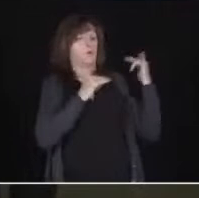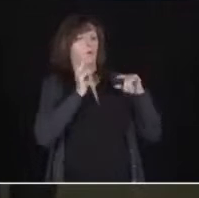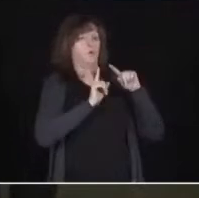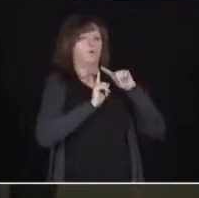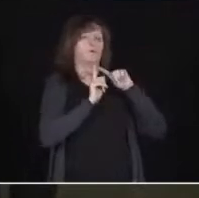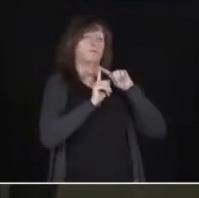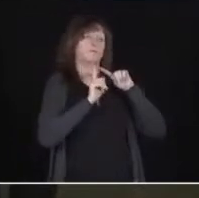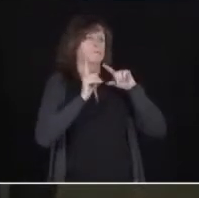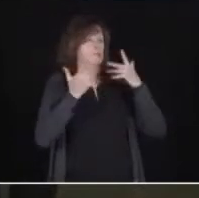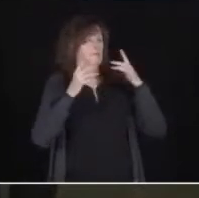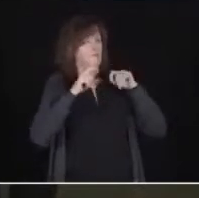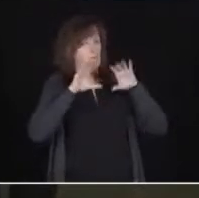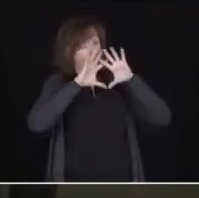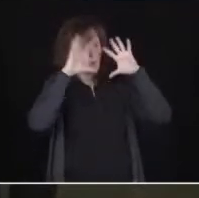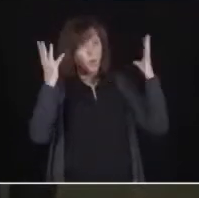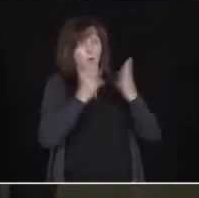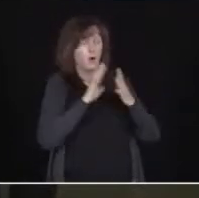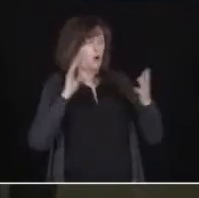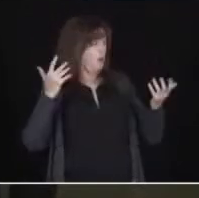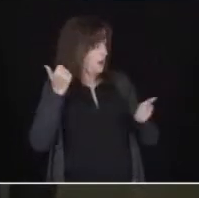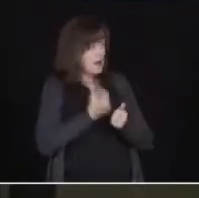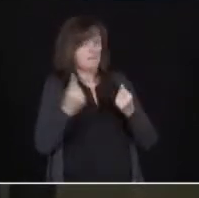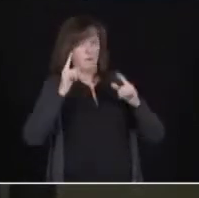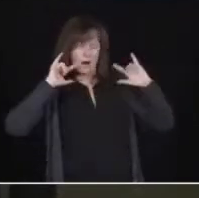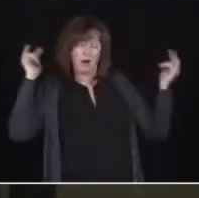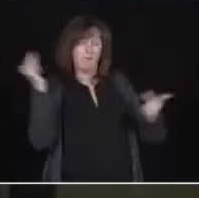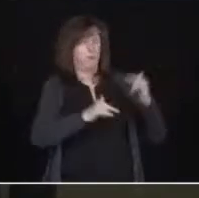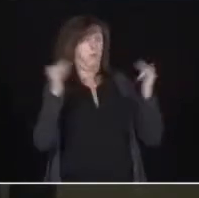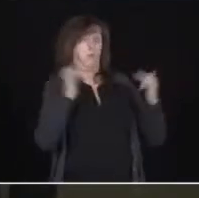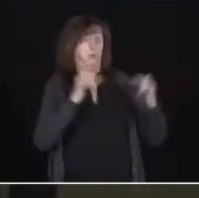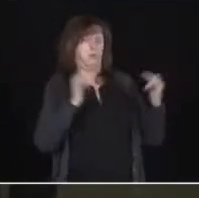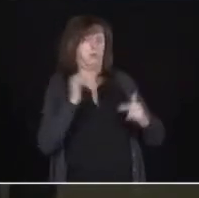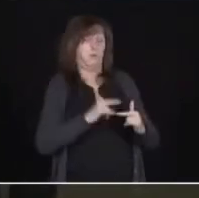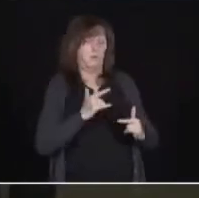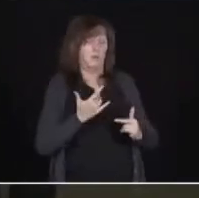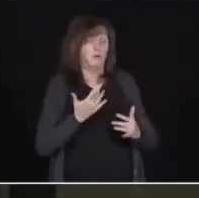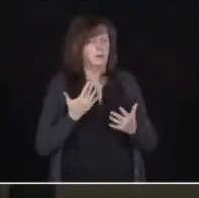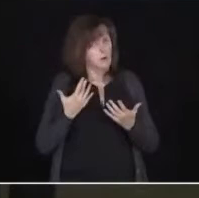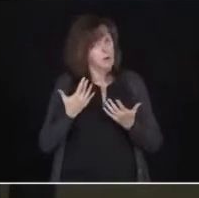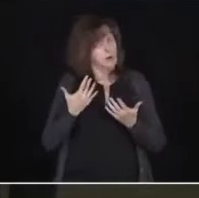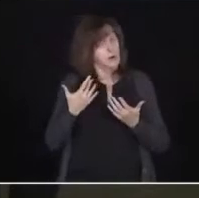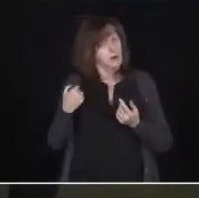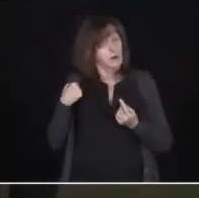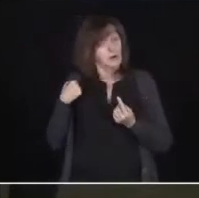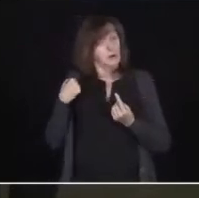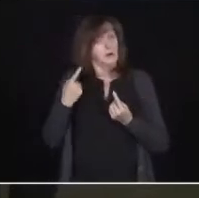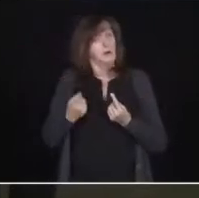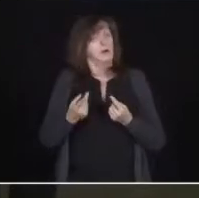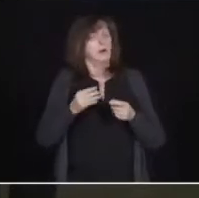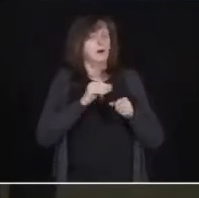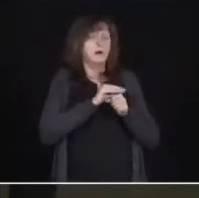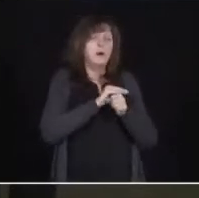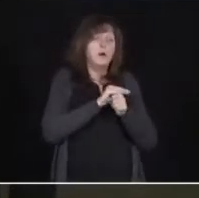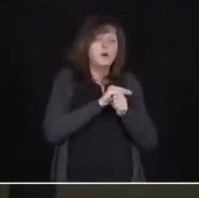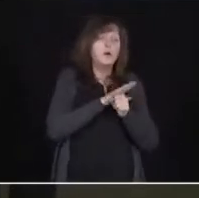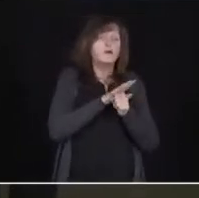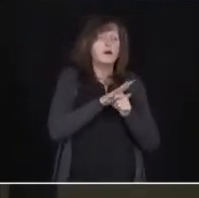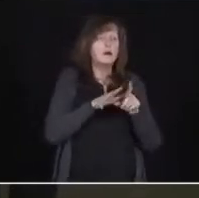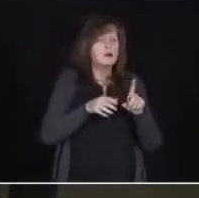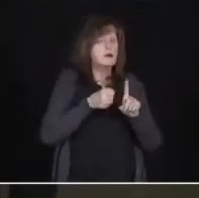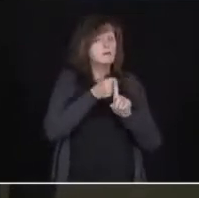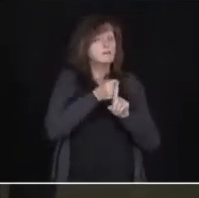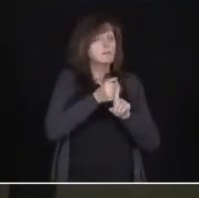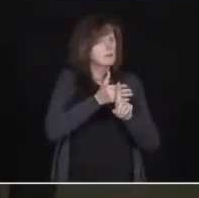in Toronto, but I've been on this from day one of this pandemic. We should be testing people right as soon as they get off that plane. Now, the